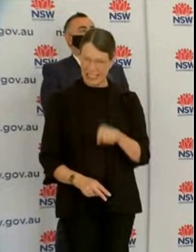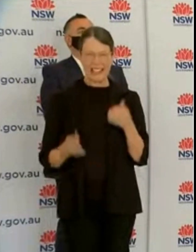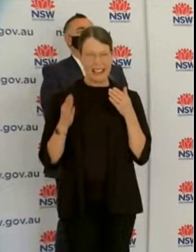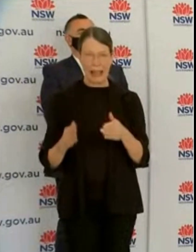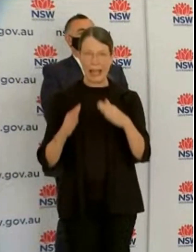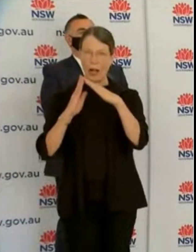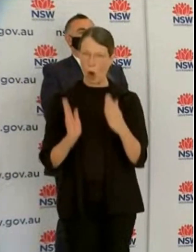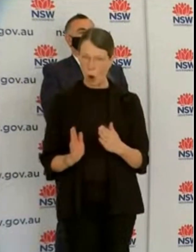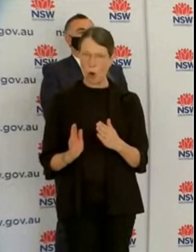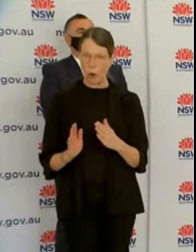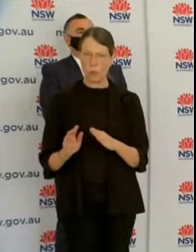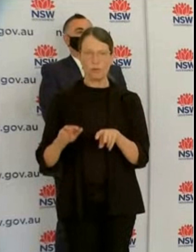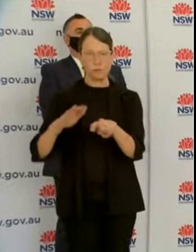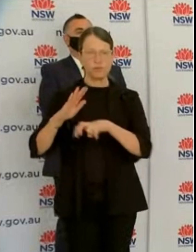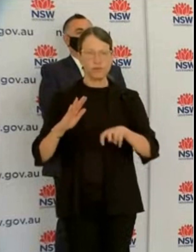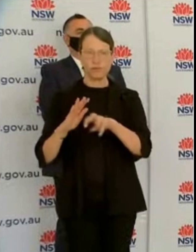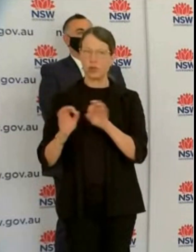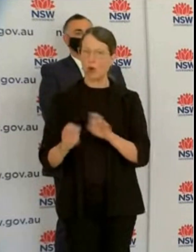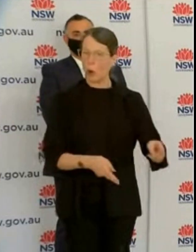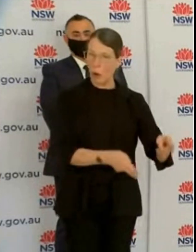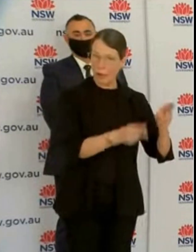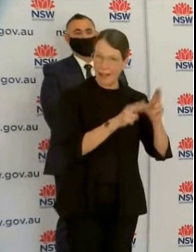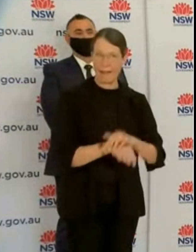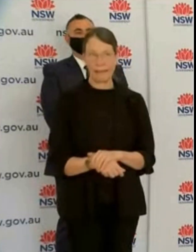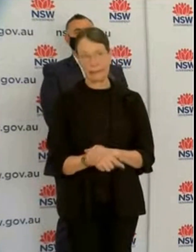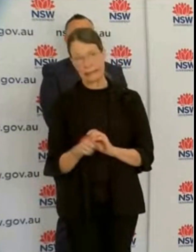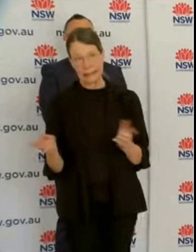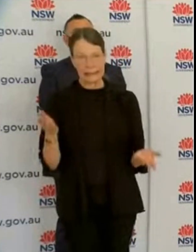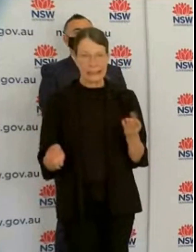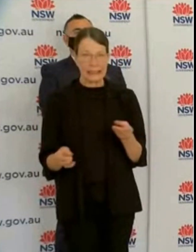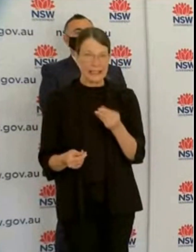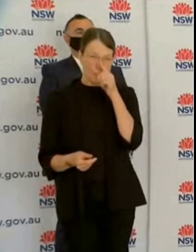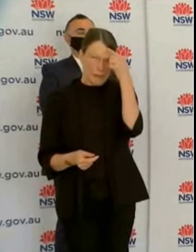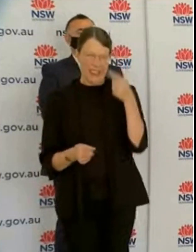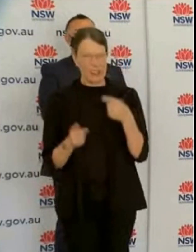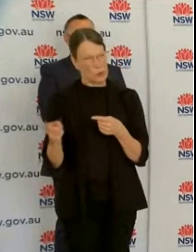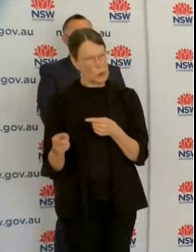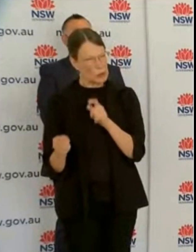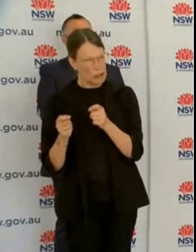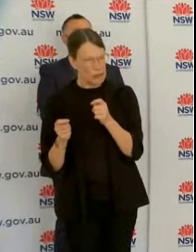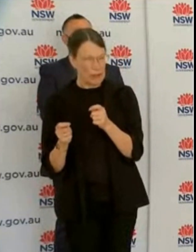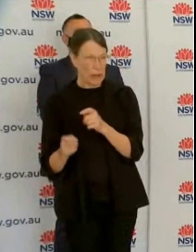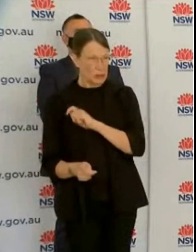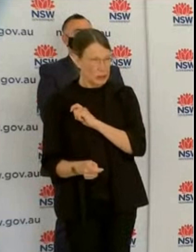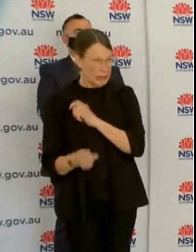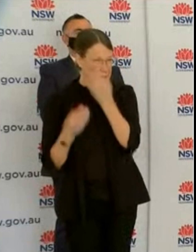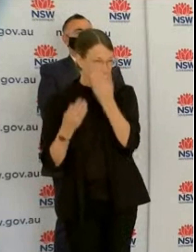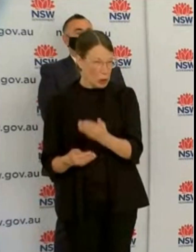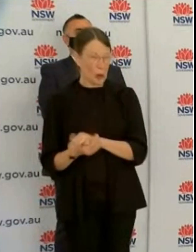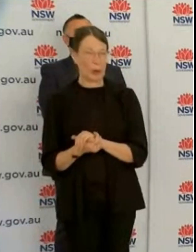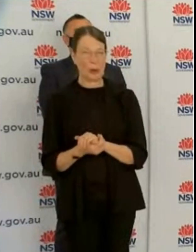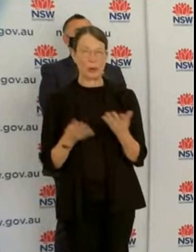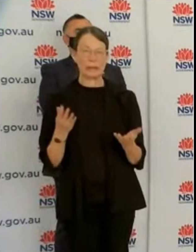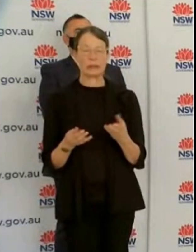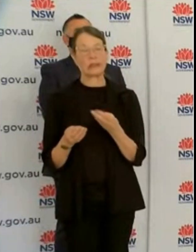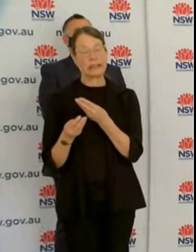health experts aren't comfortable with that, a lot of health experts would say would prefer them to be in a known location, but if they've been vaccinated with a credible